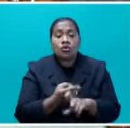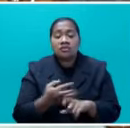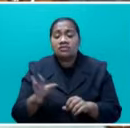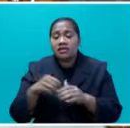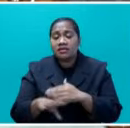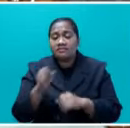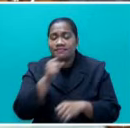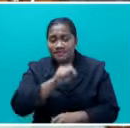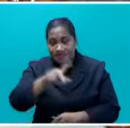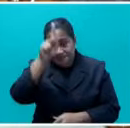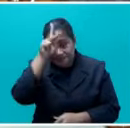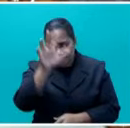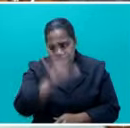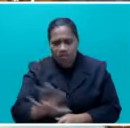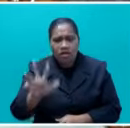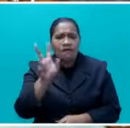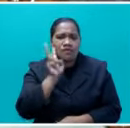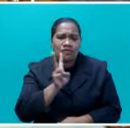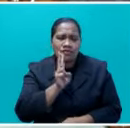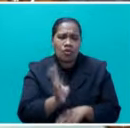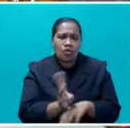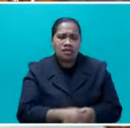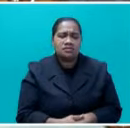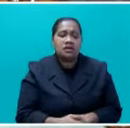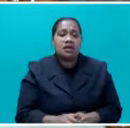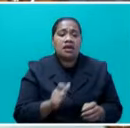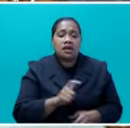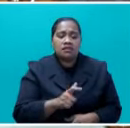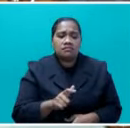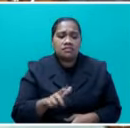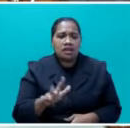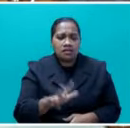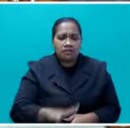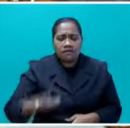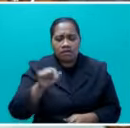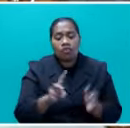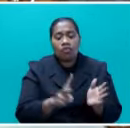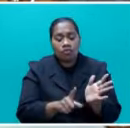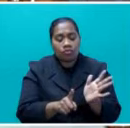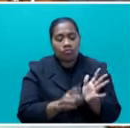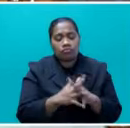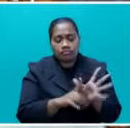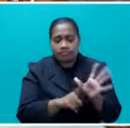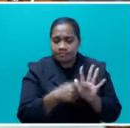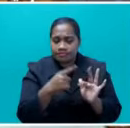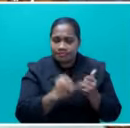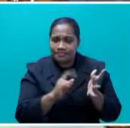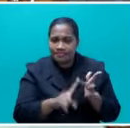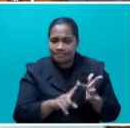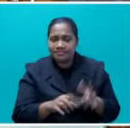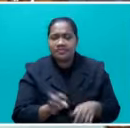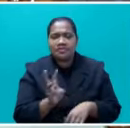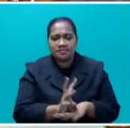and surrounding areas, Vodafone with Wailesi. And Levuka Ovalau, Wailesi has got its own site. Mr. Speaker, digital television offers a myriad